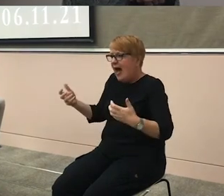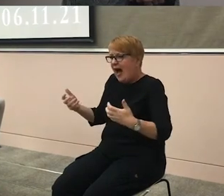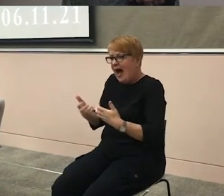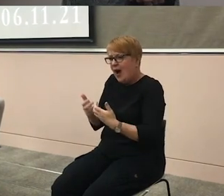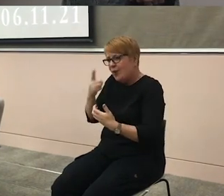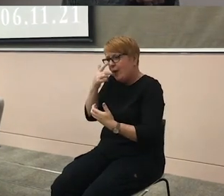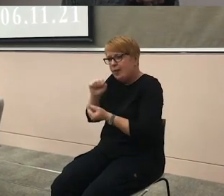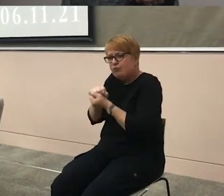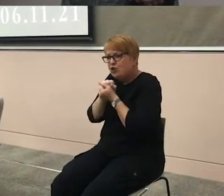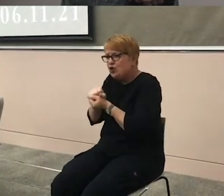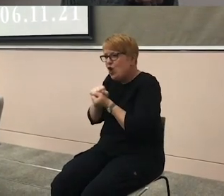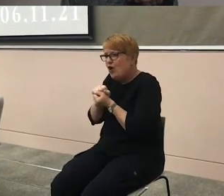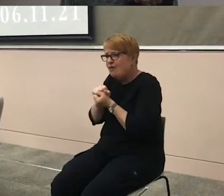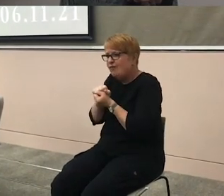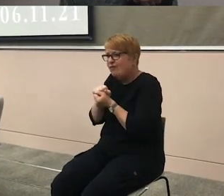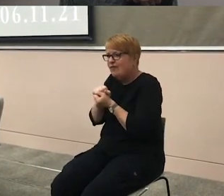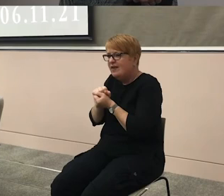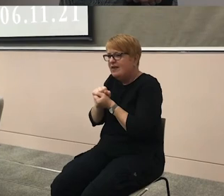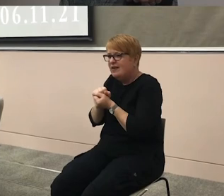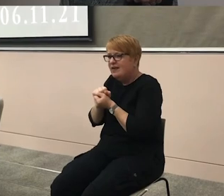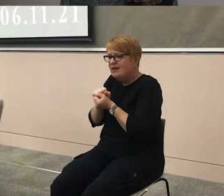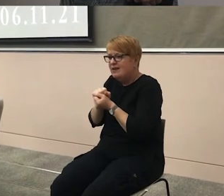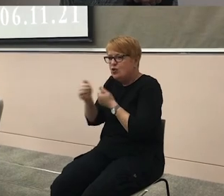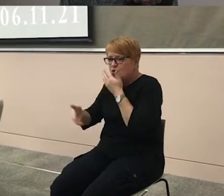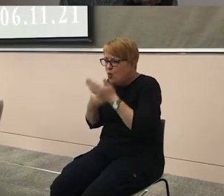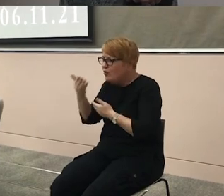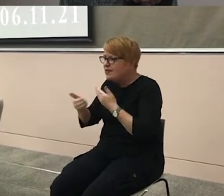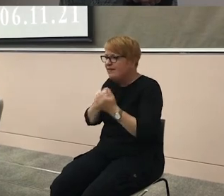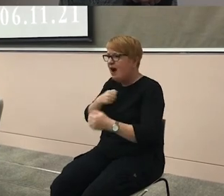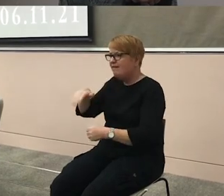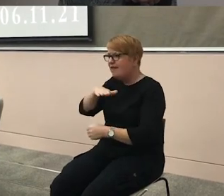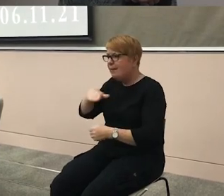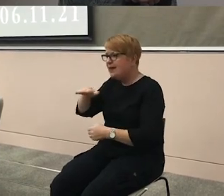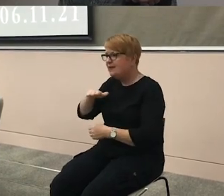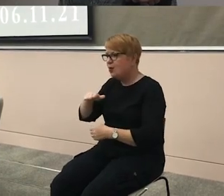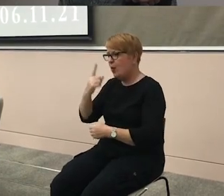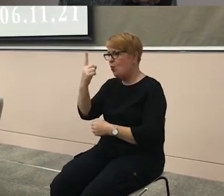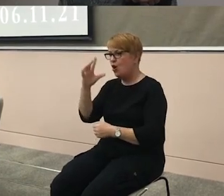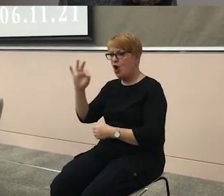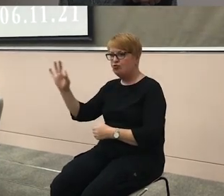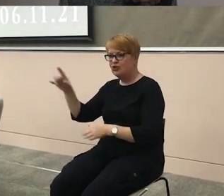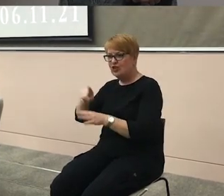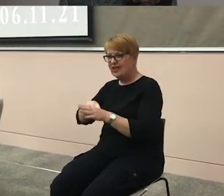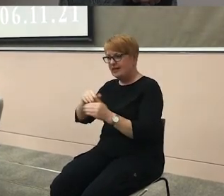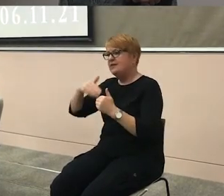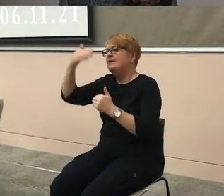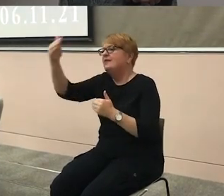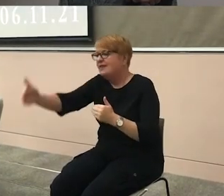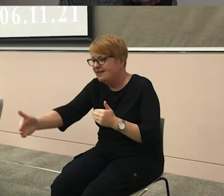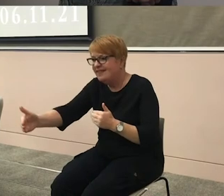these, and I say they're sacred stories of our families, so that in 100 years' time, you know, generations will still be able